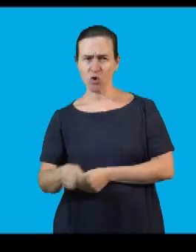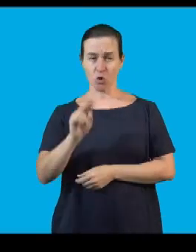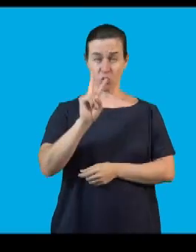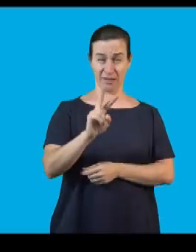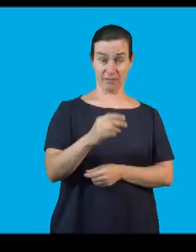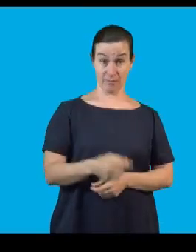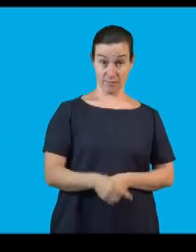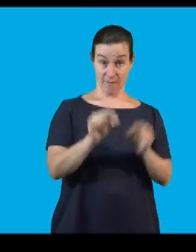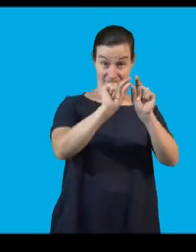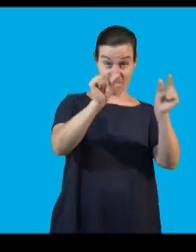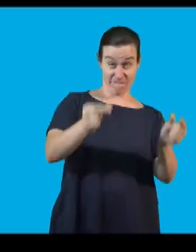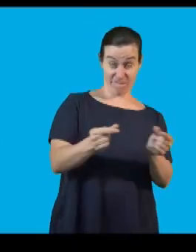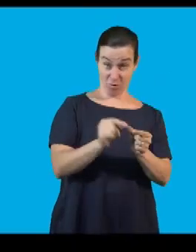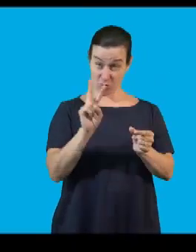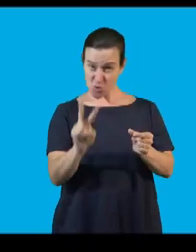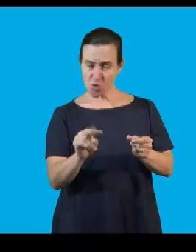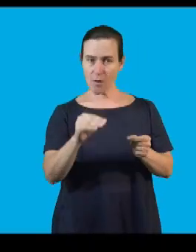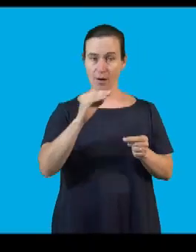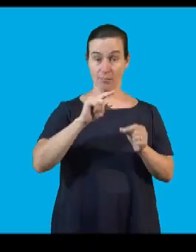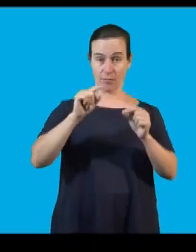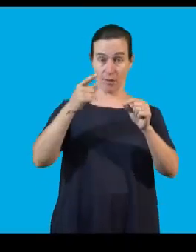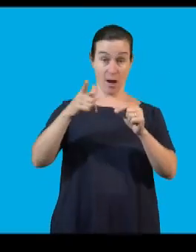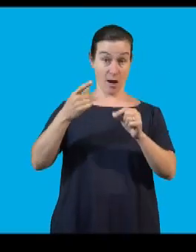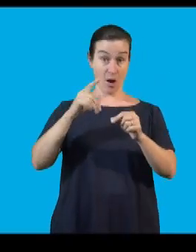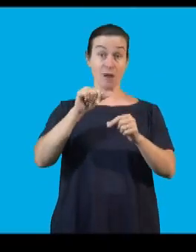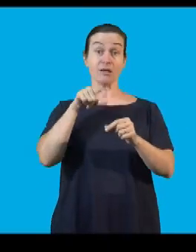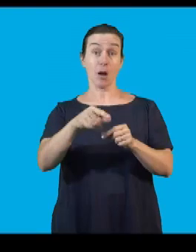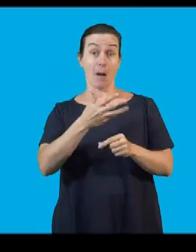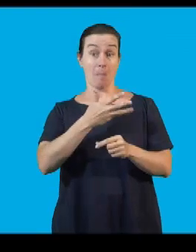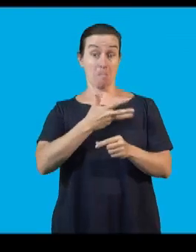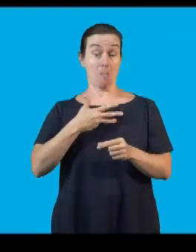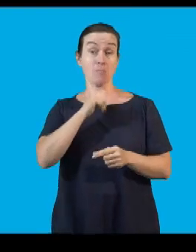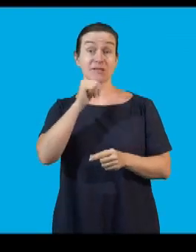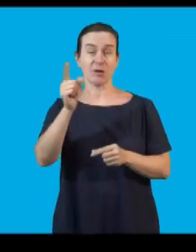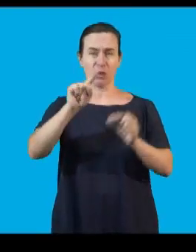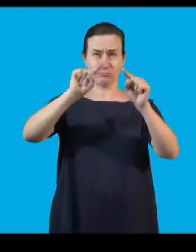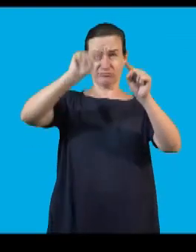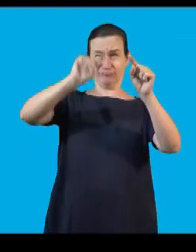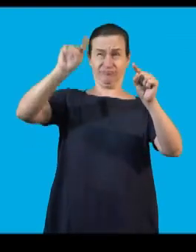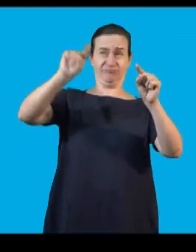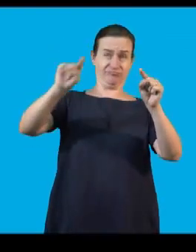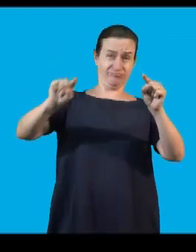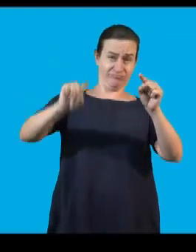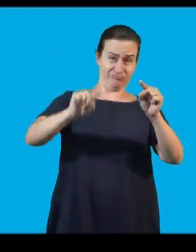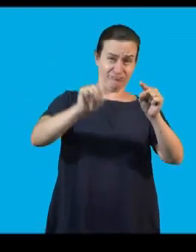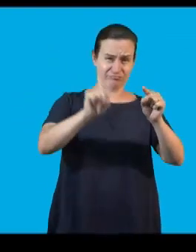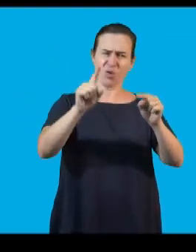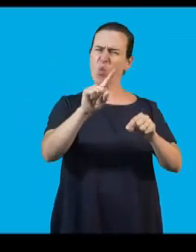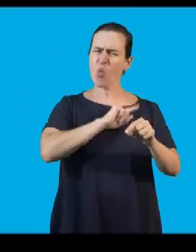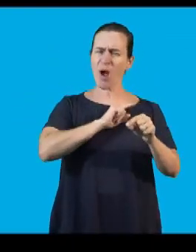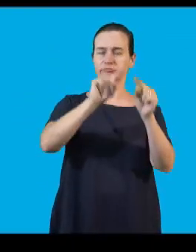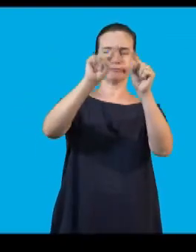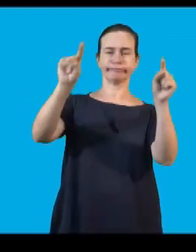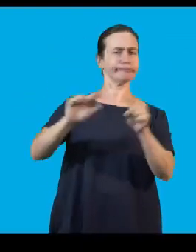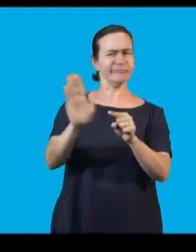cartoonist, okay? In frame 2, please take note of the jagged speech bubble. Why are those words put